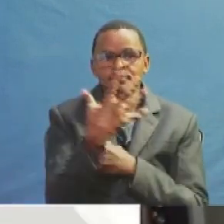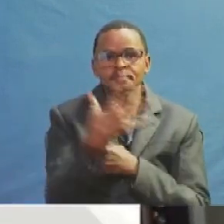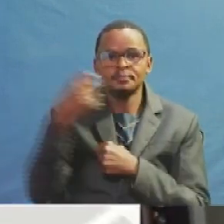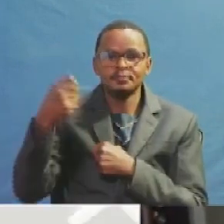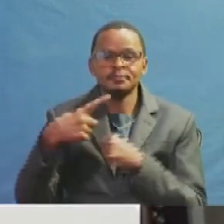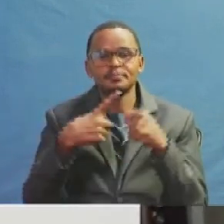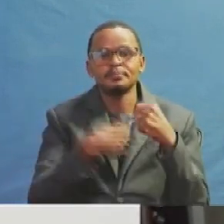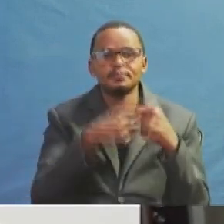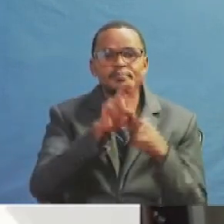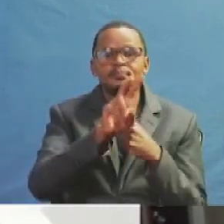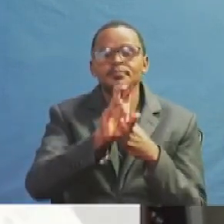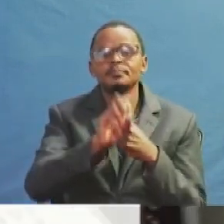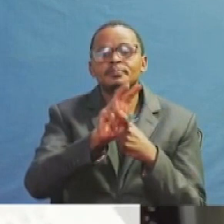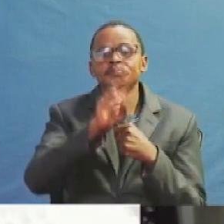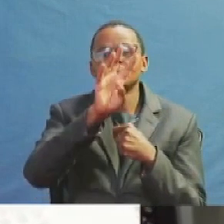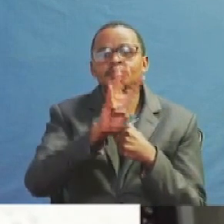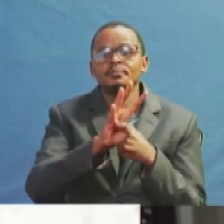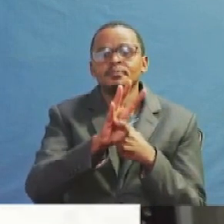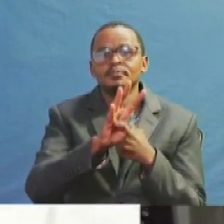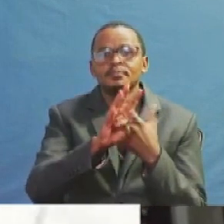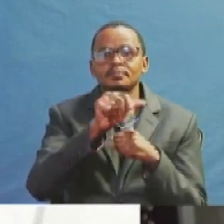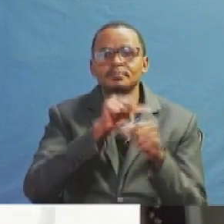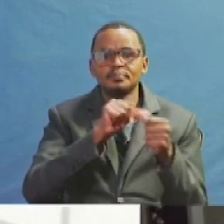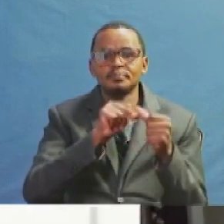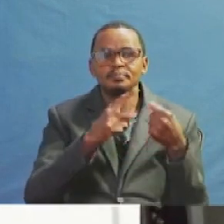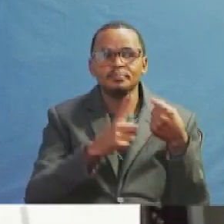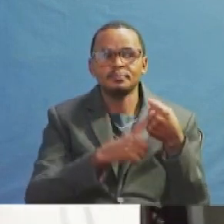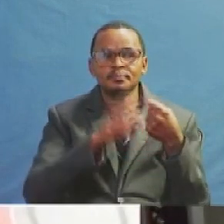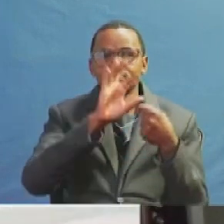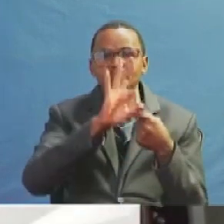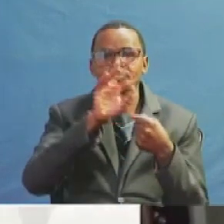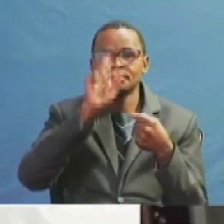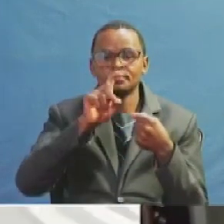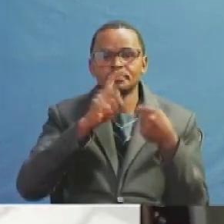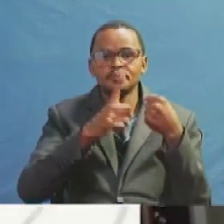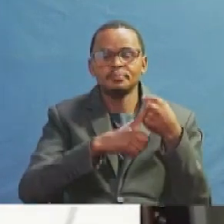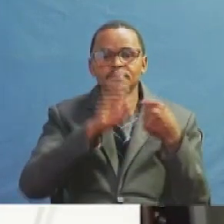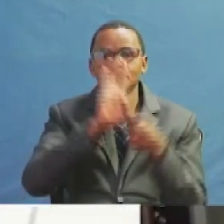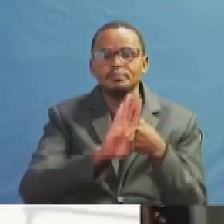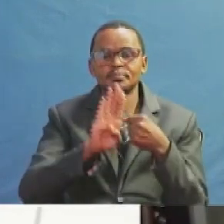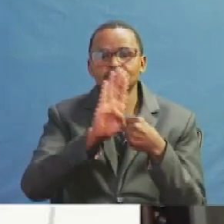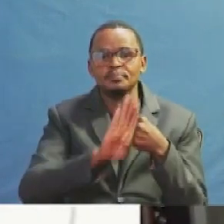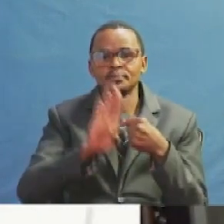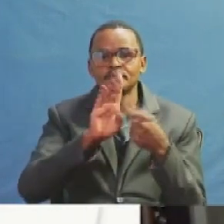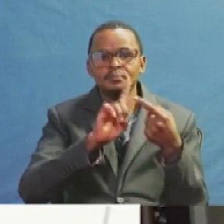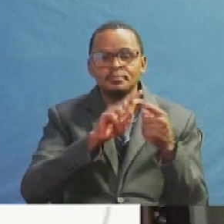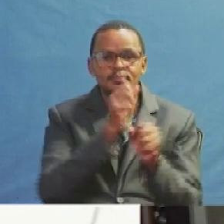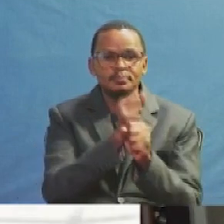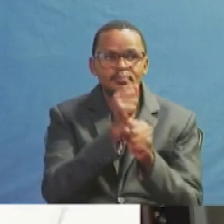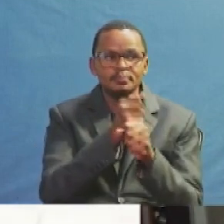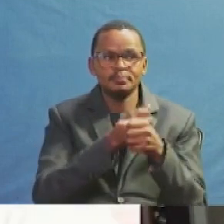and June 2024, amounting to 63.6 billion. This is to